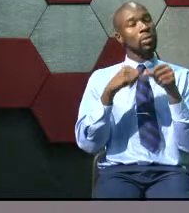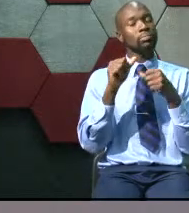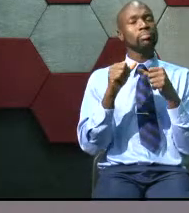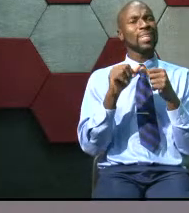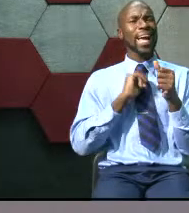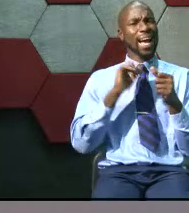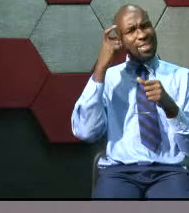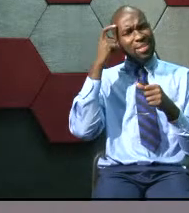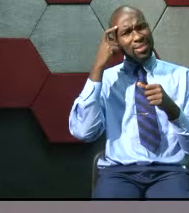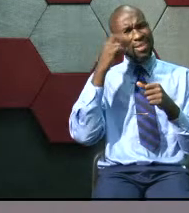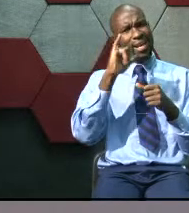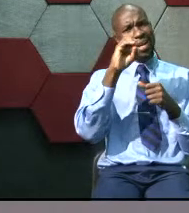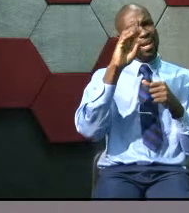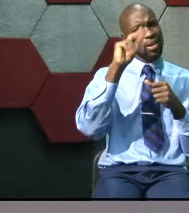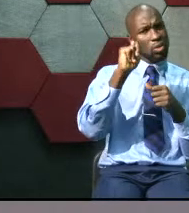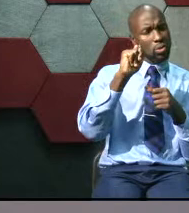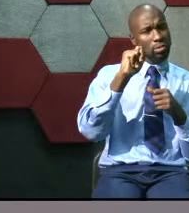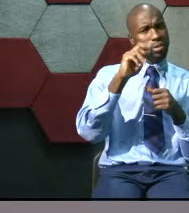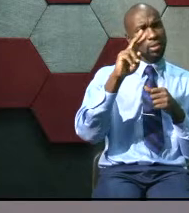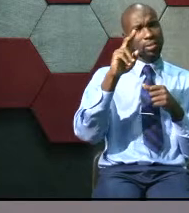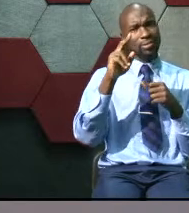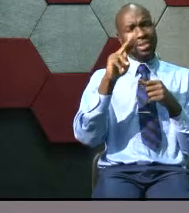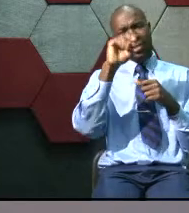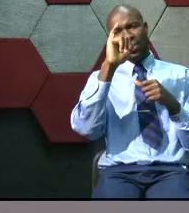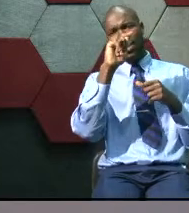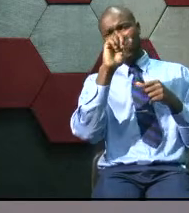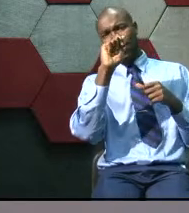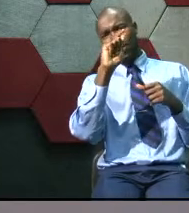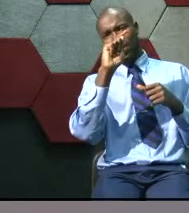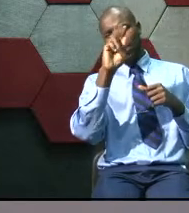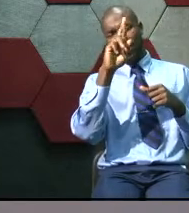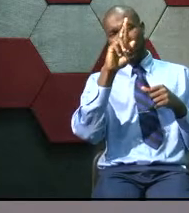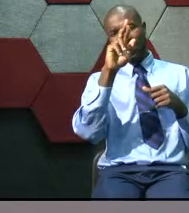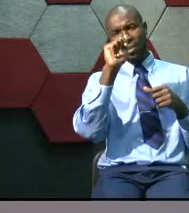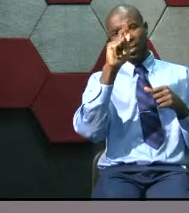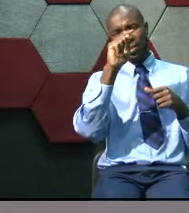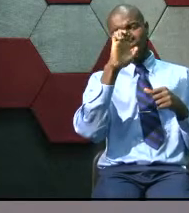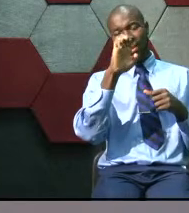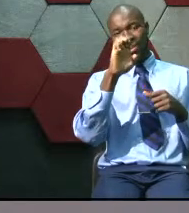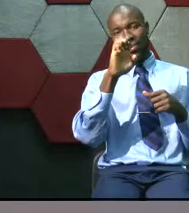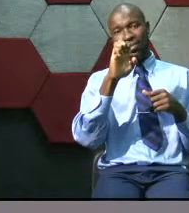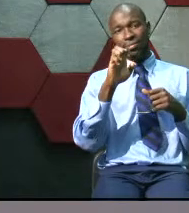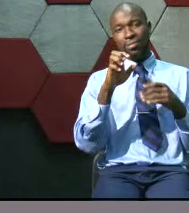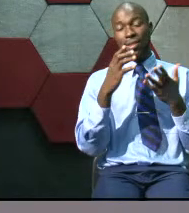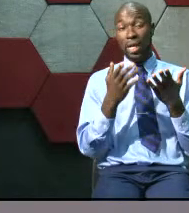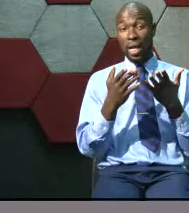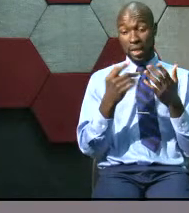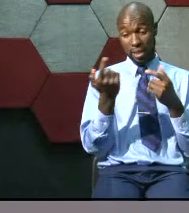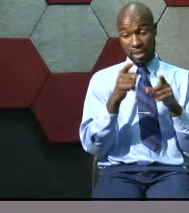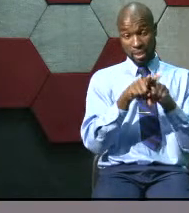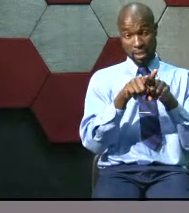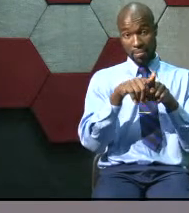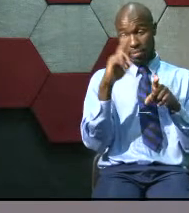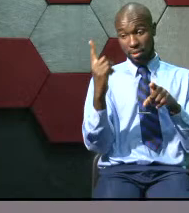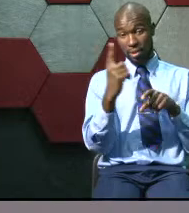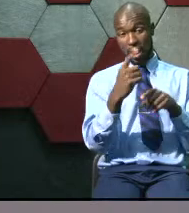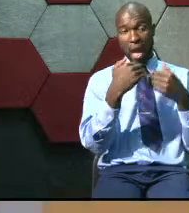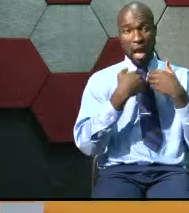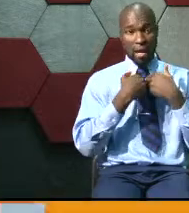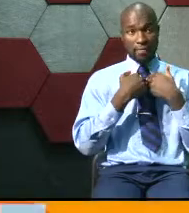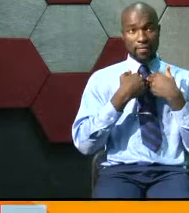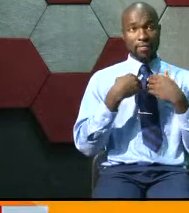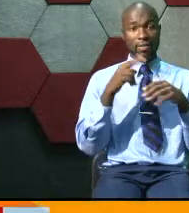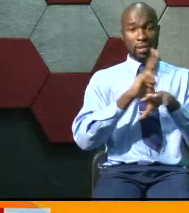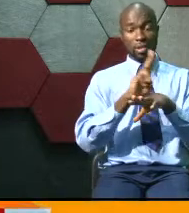I think nitrate ion leaching, something like that. So what ideally, as everyone has a farm, you have to use nitrogen